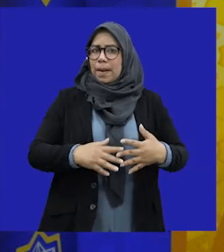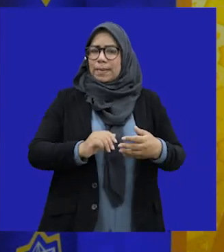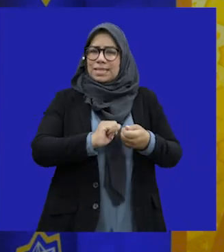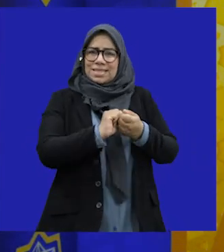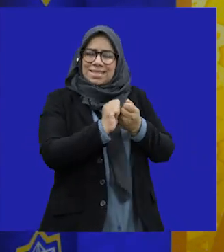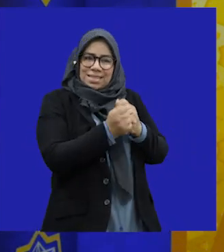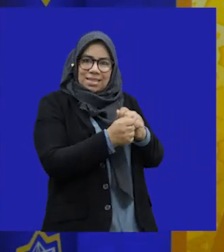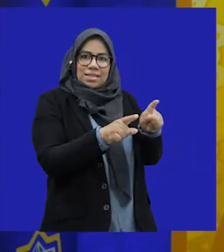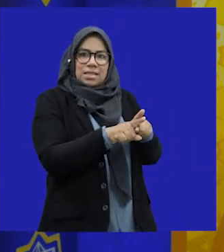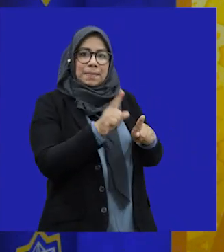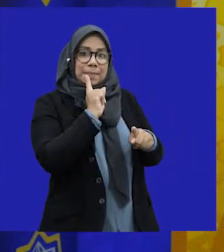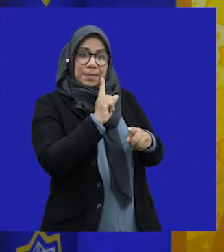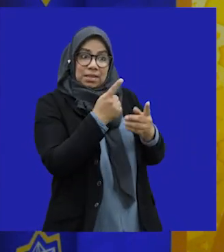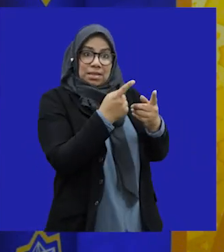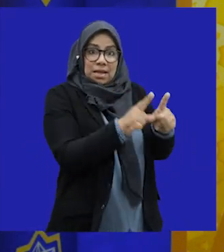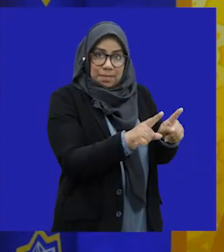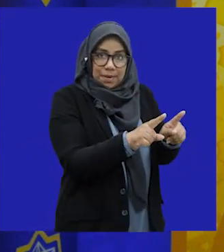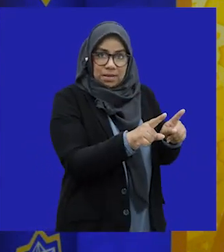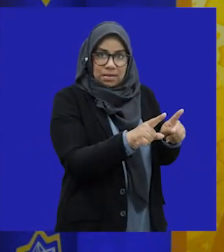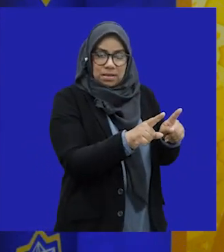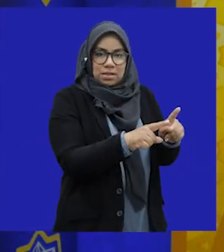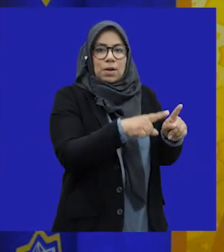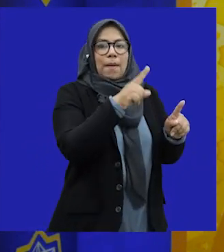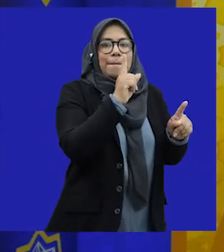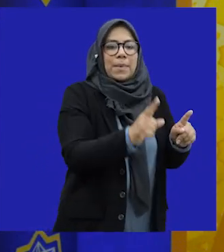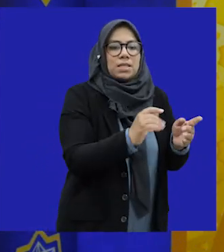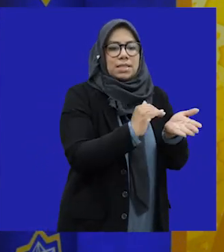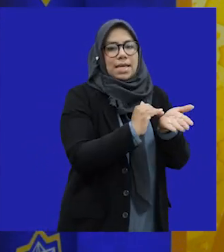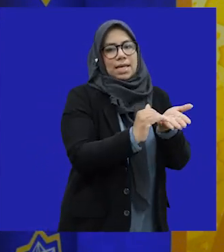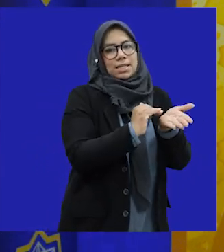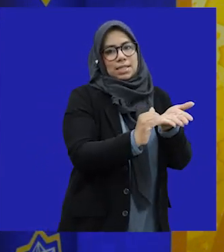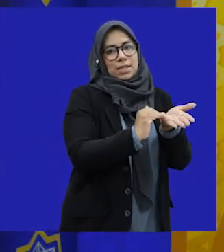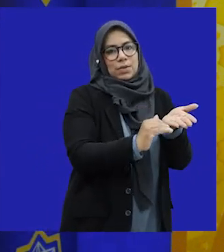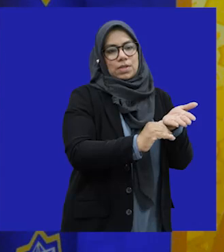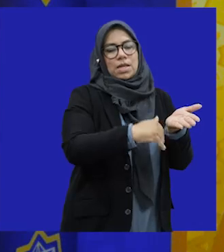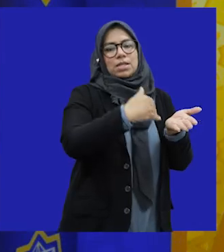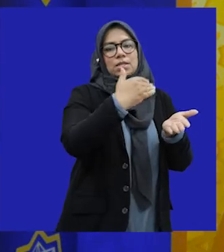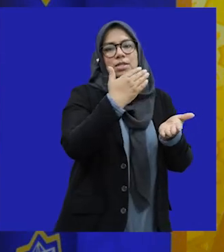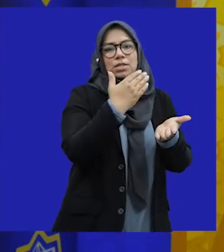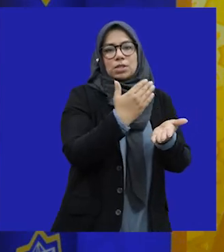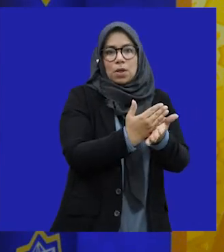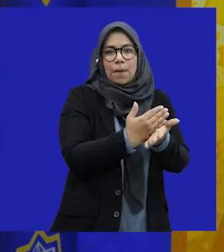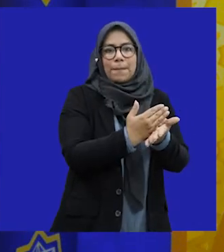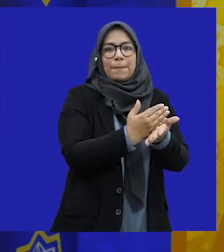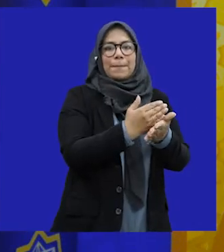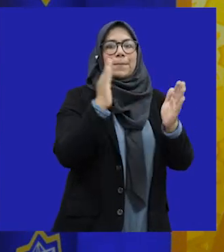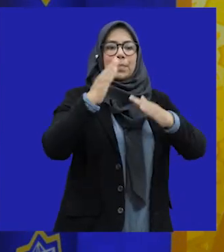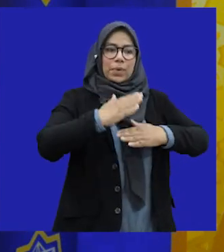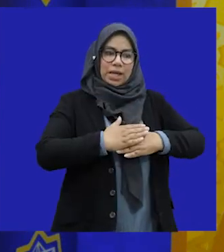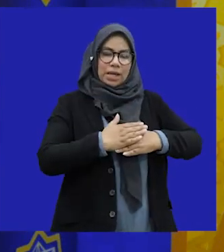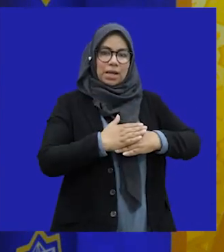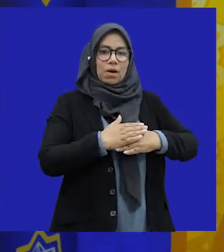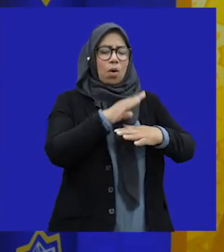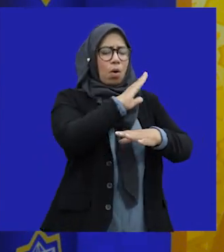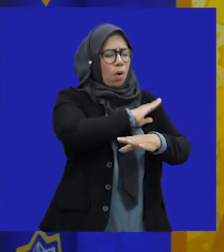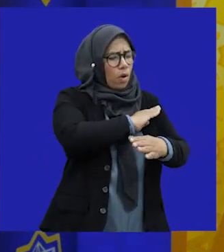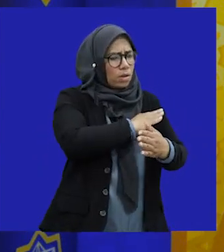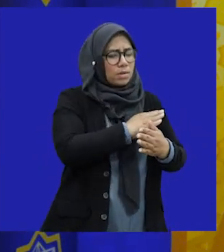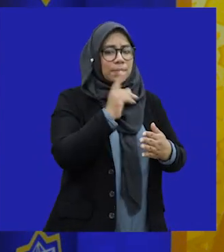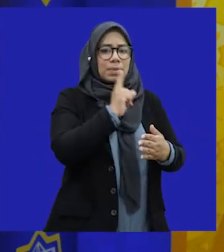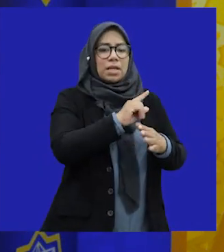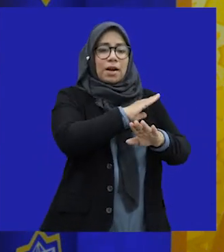have to abstain from praying until their menstrual cycle is over. And